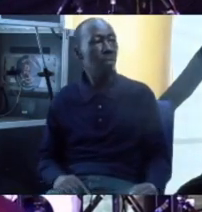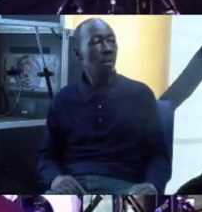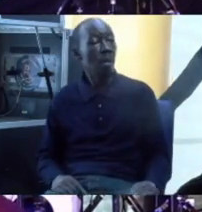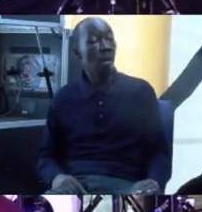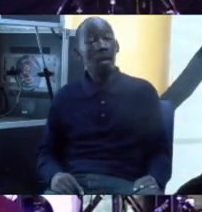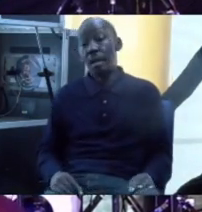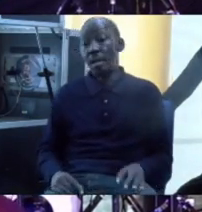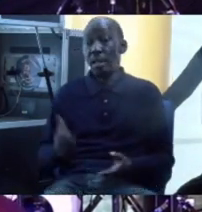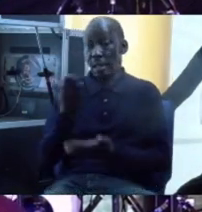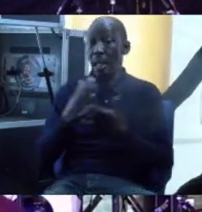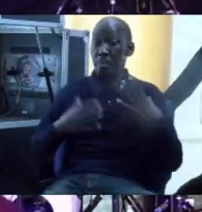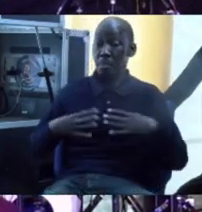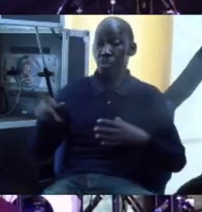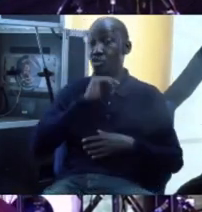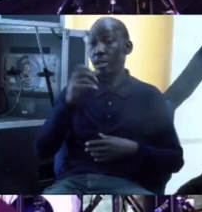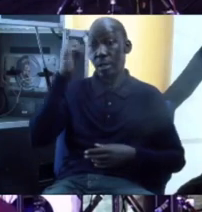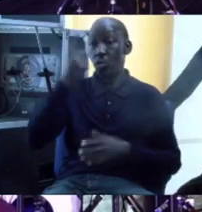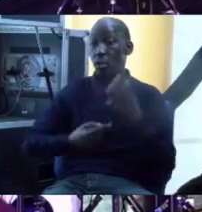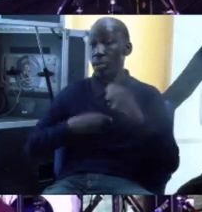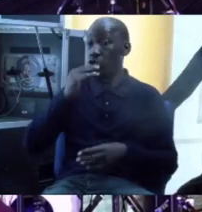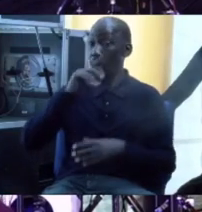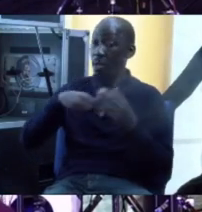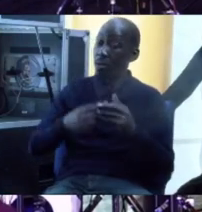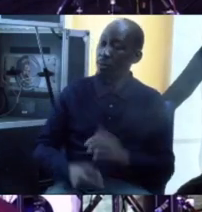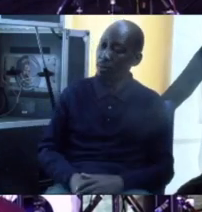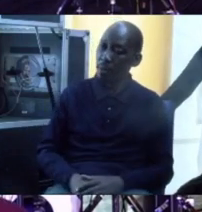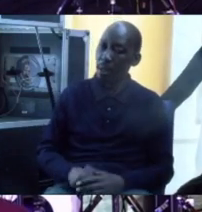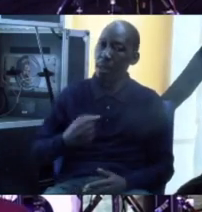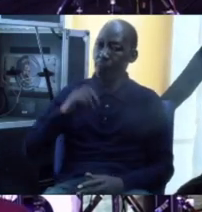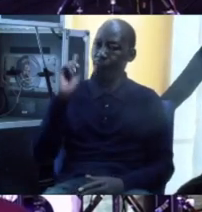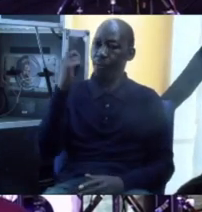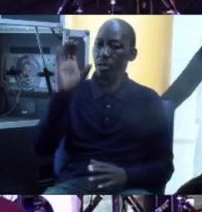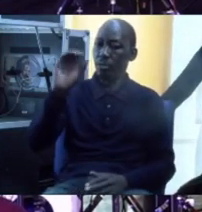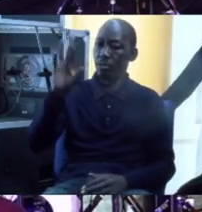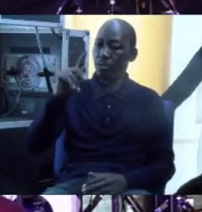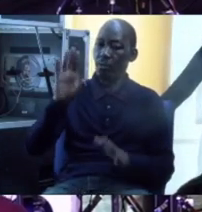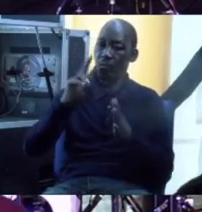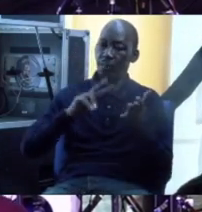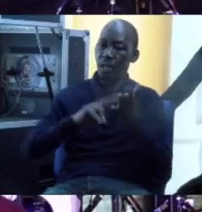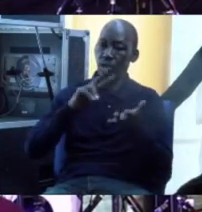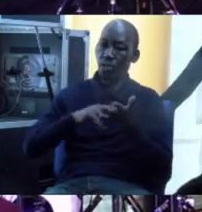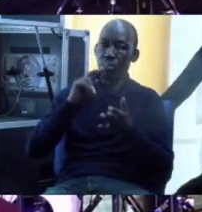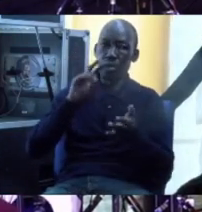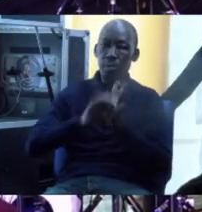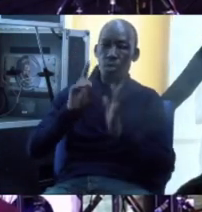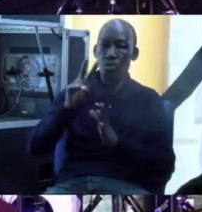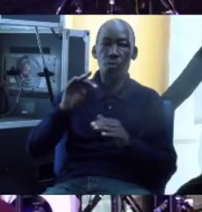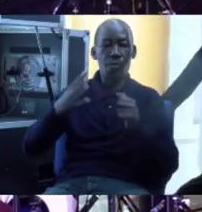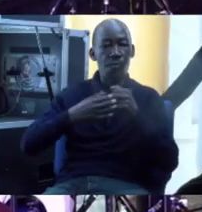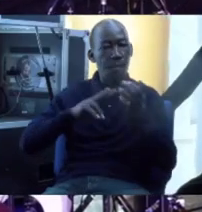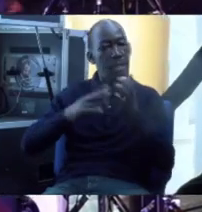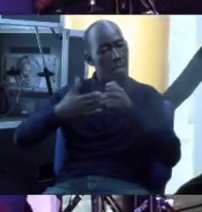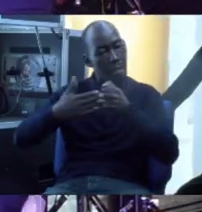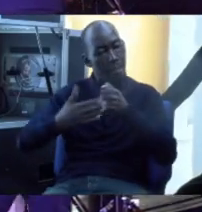Hata wengine mjaelewa what I'm talking about. Baadhi yenu hamjapata ambayo ninazungumza. I'm in 1 Corinthians chapter 2 verse 9. Niko katika Wakorintho wa 2 sura ya 2 mstari